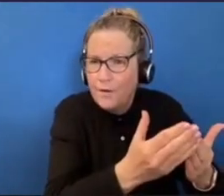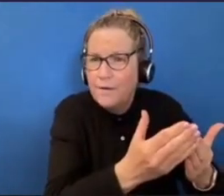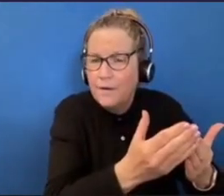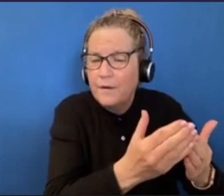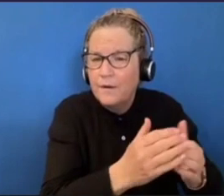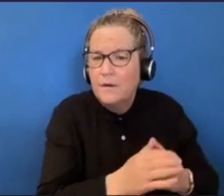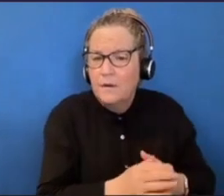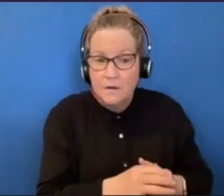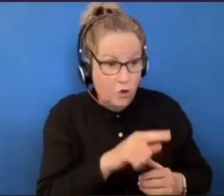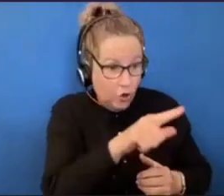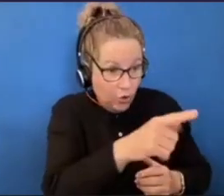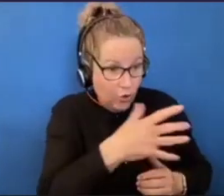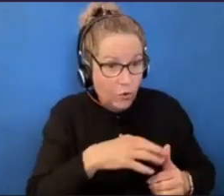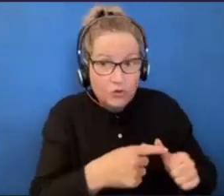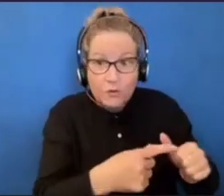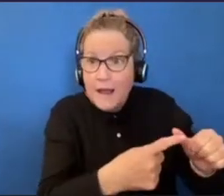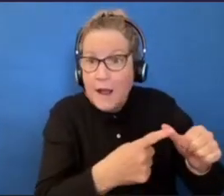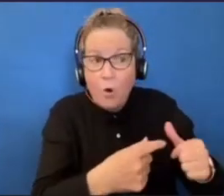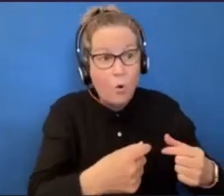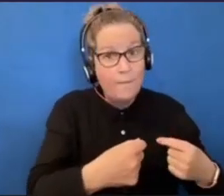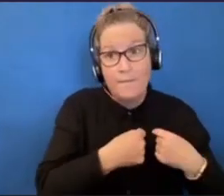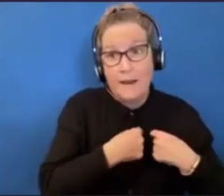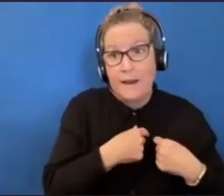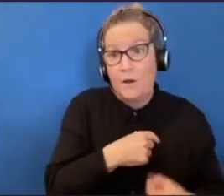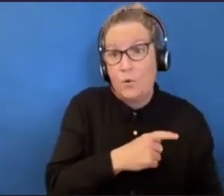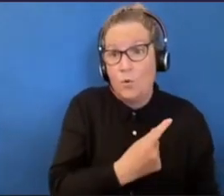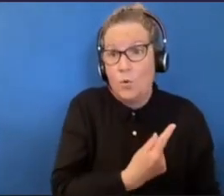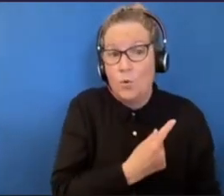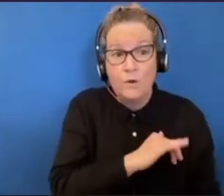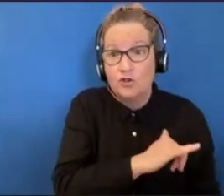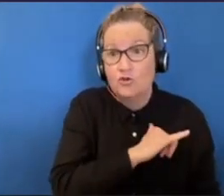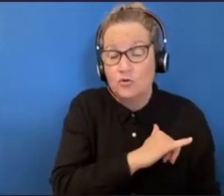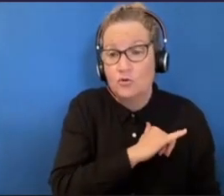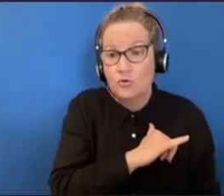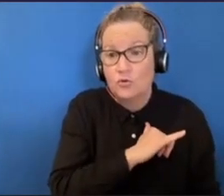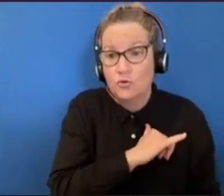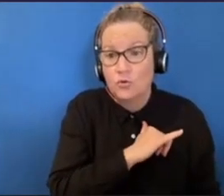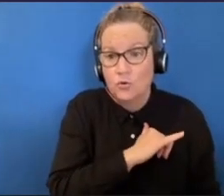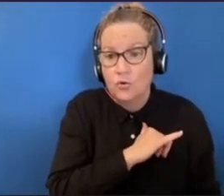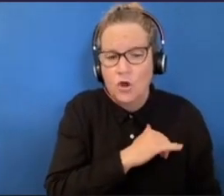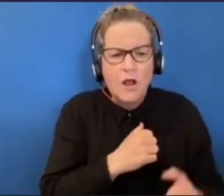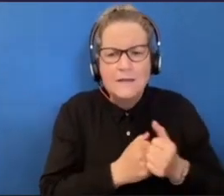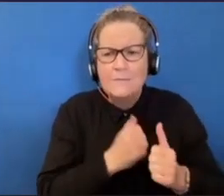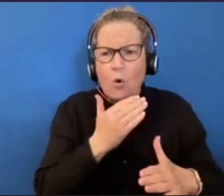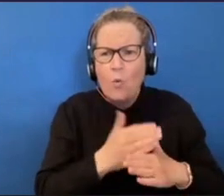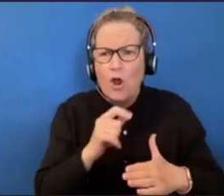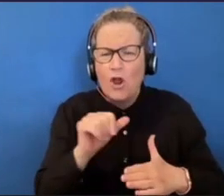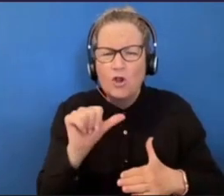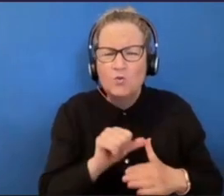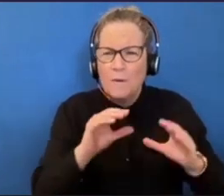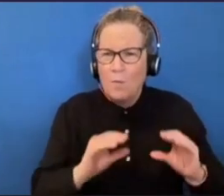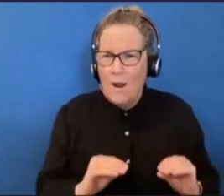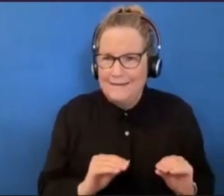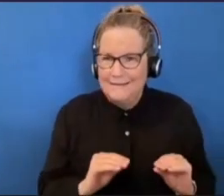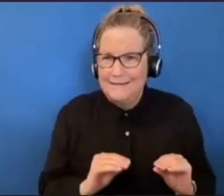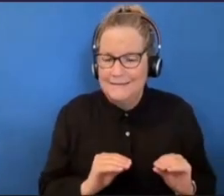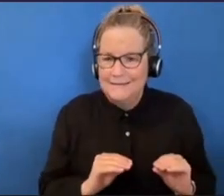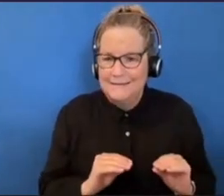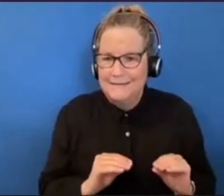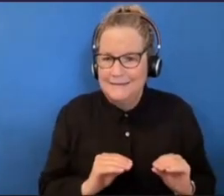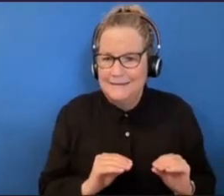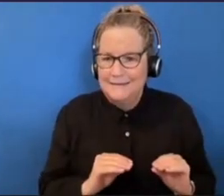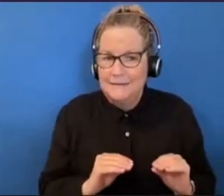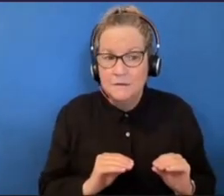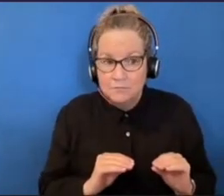do you want to get the door or shall I today?" And I expect the supporter then to pause and wait and have some indication,